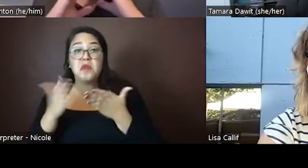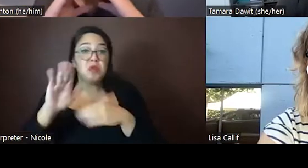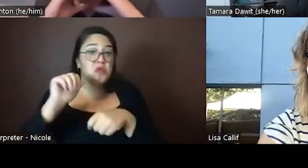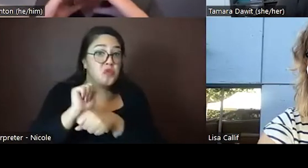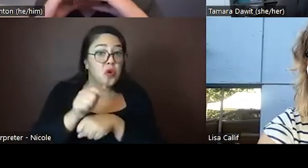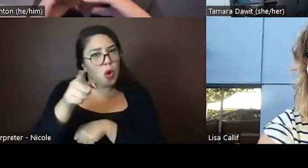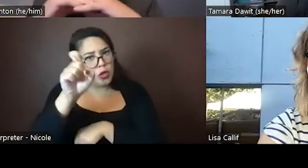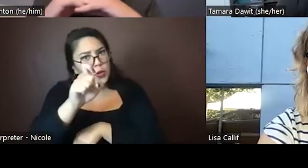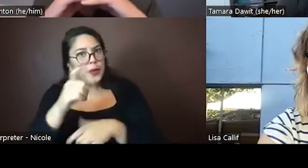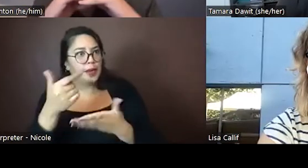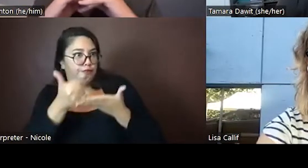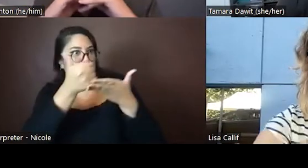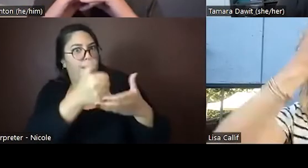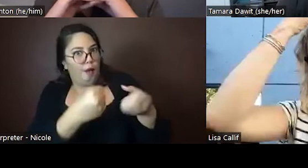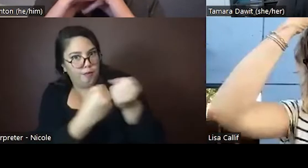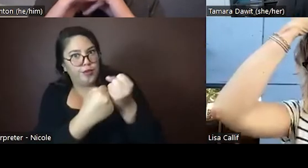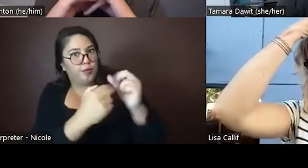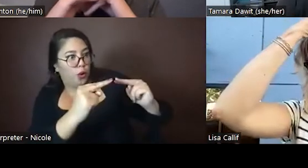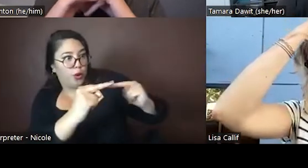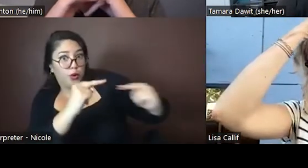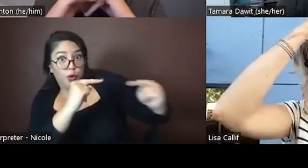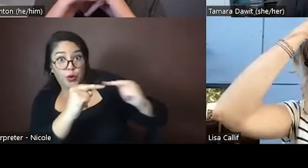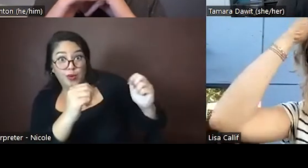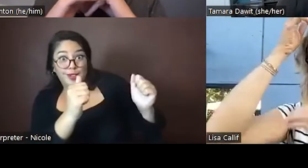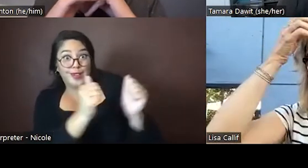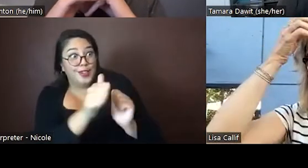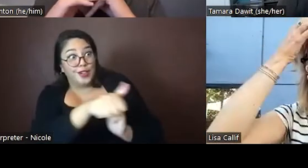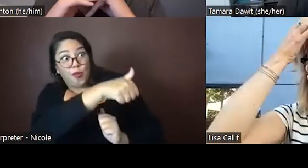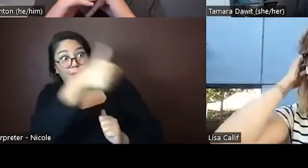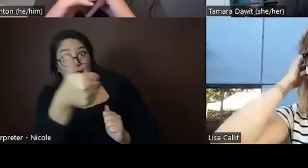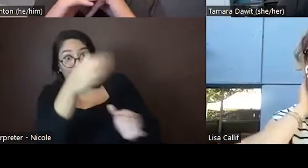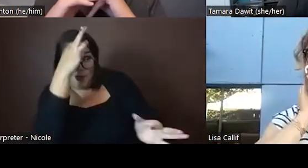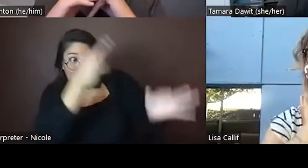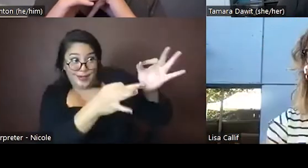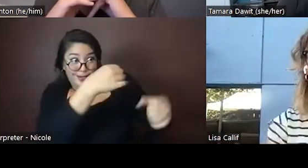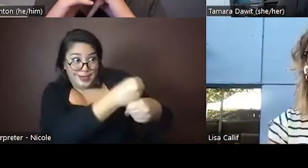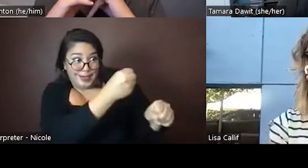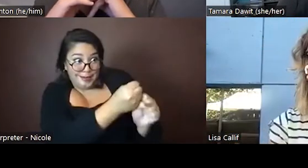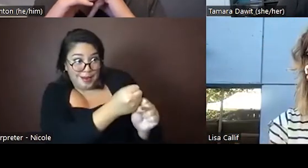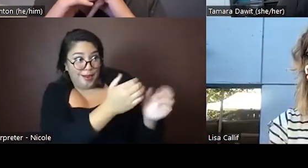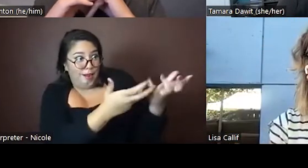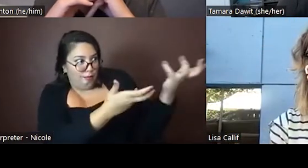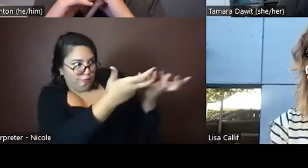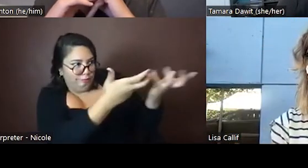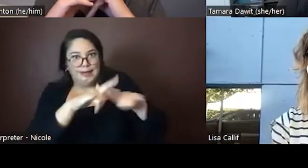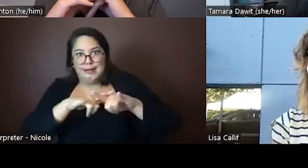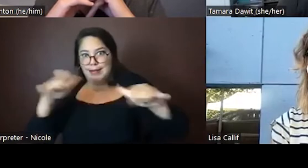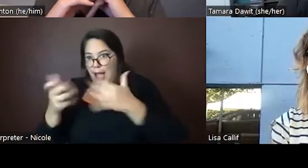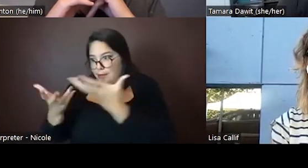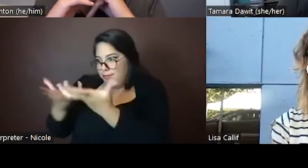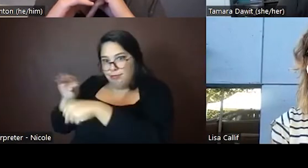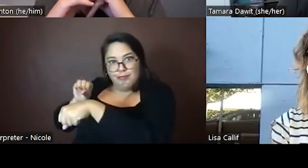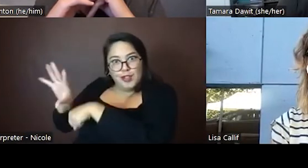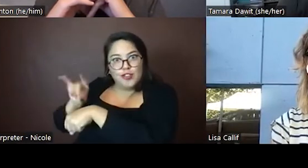of negotiation with the other third party decision makers while you are also consulting to them through